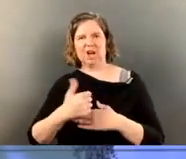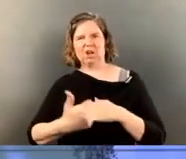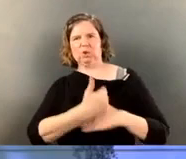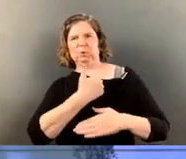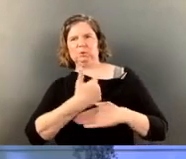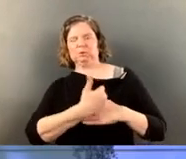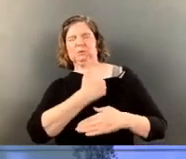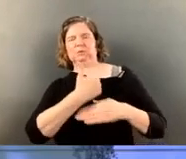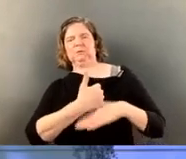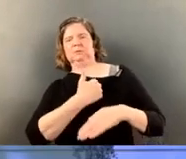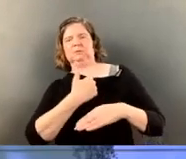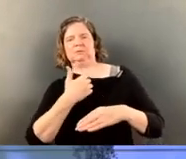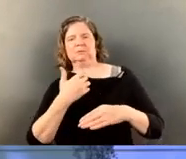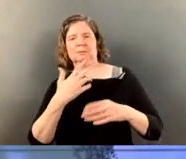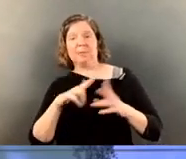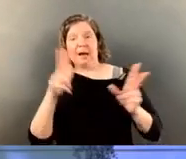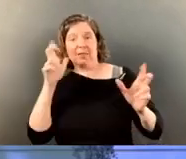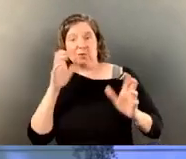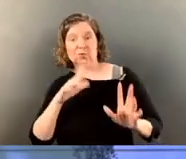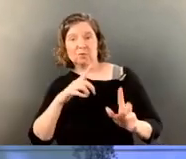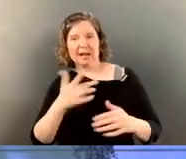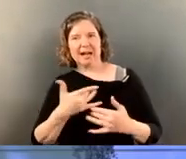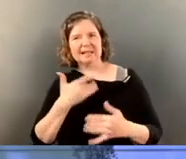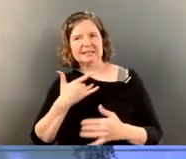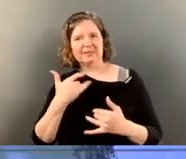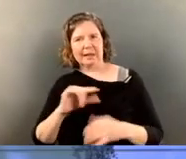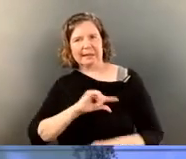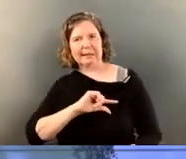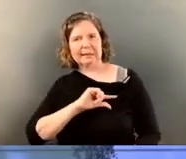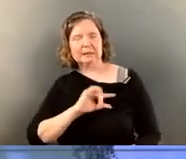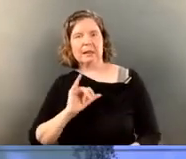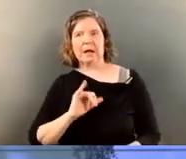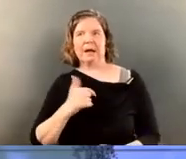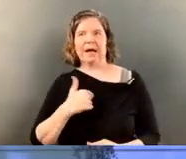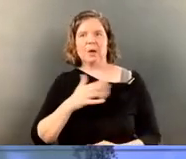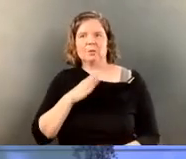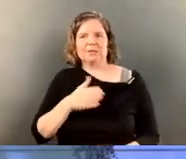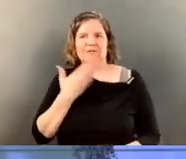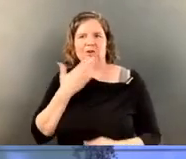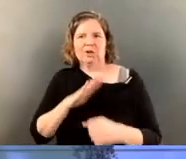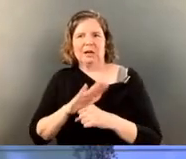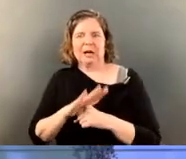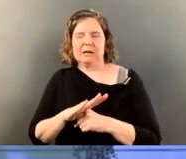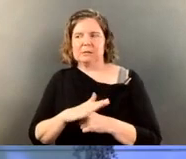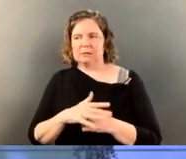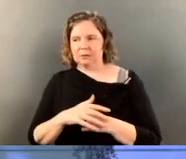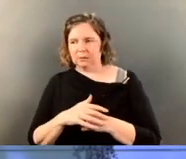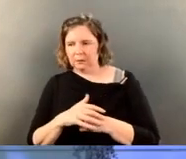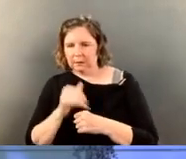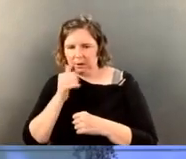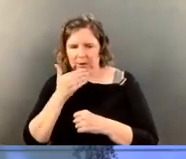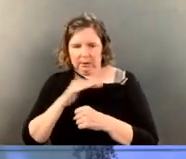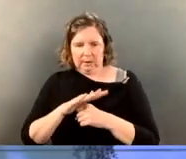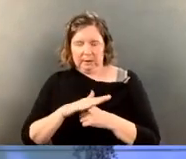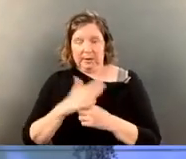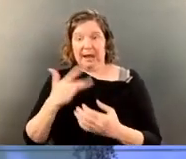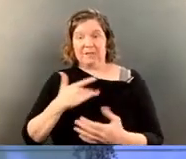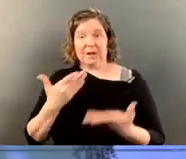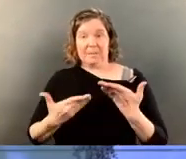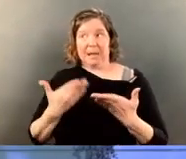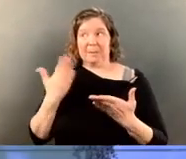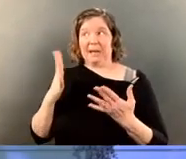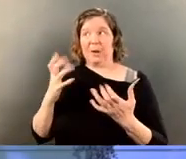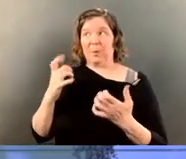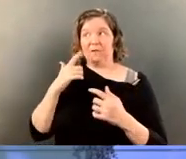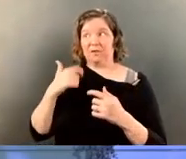accuser, if I can say it that way. I still felt guilty. I still felt like I was never good enough. And I felt like maybe what God wanted from me